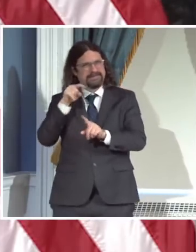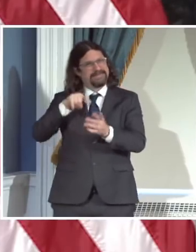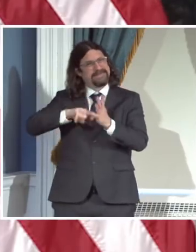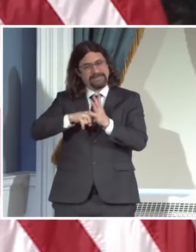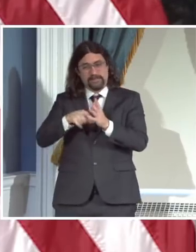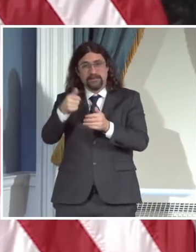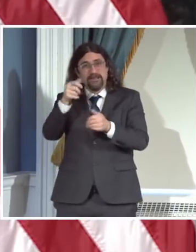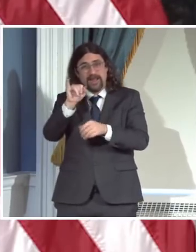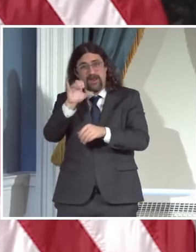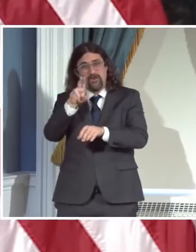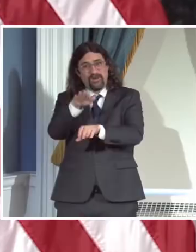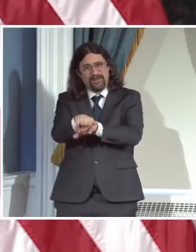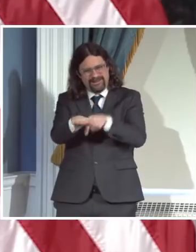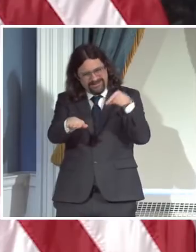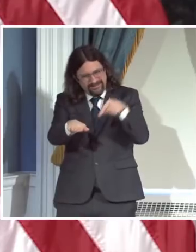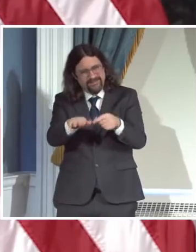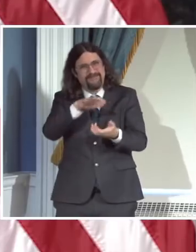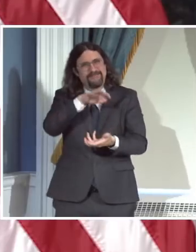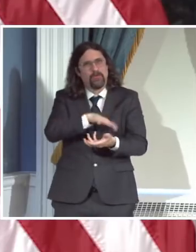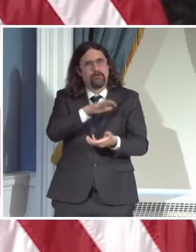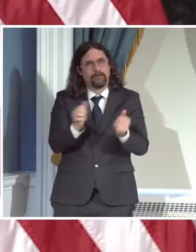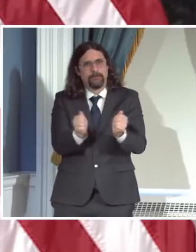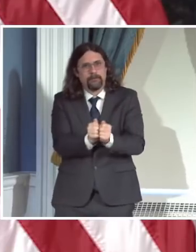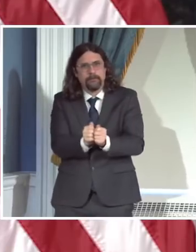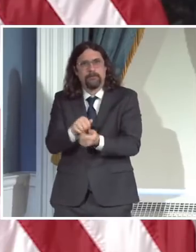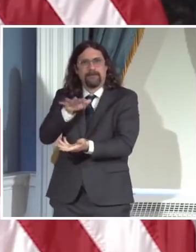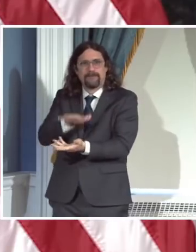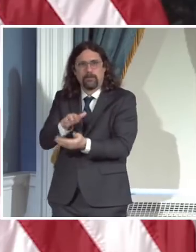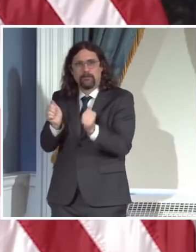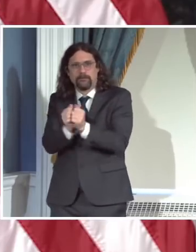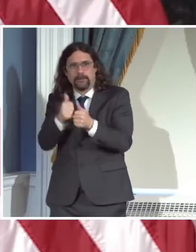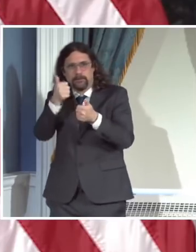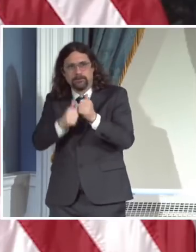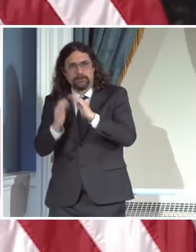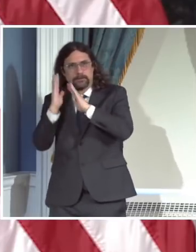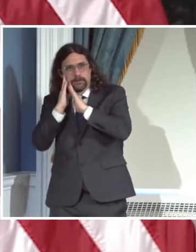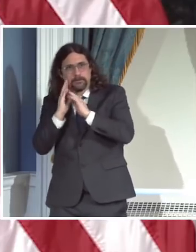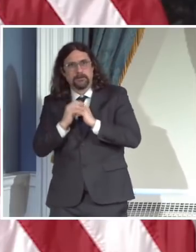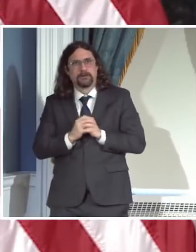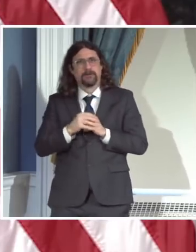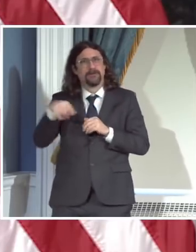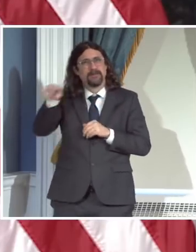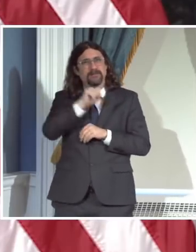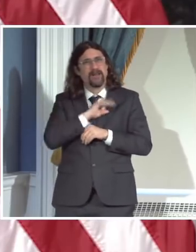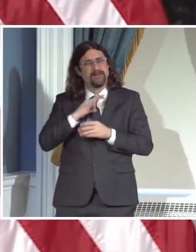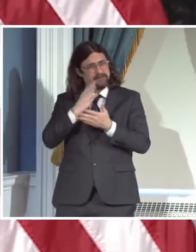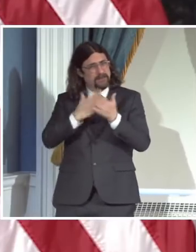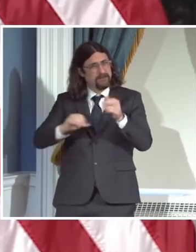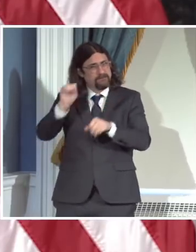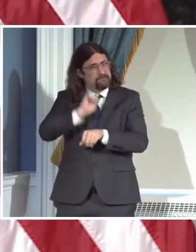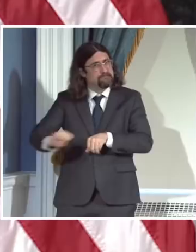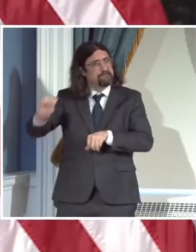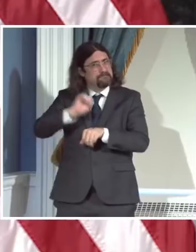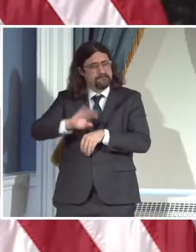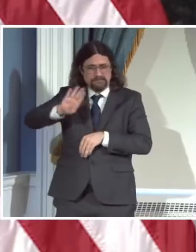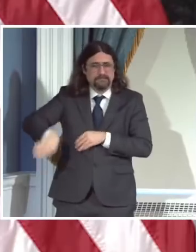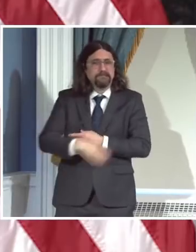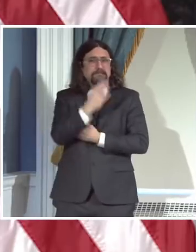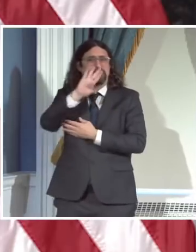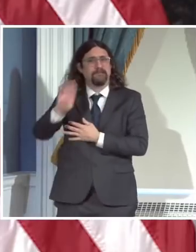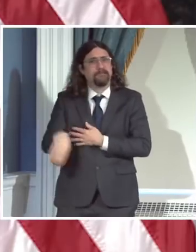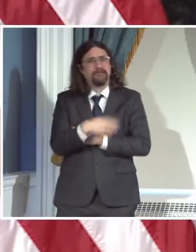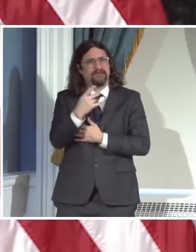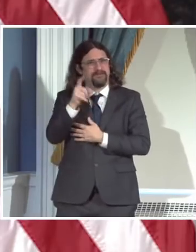front line right now in our hospitals. They need to see reinforcements come. They need a chance to get